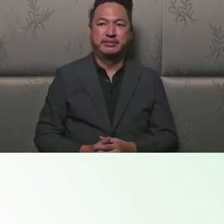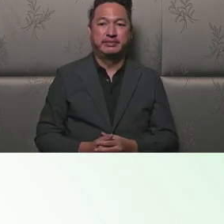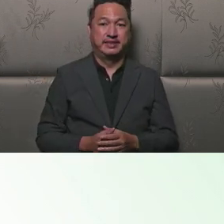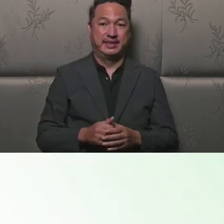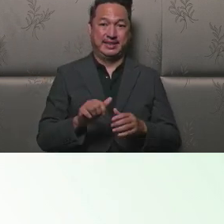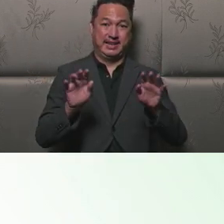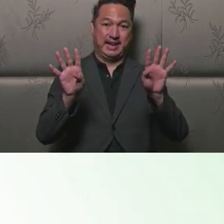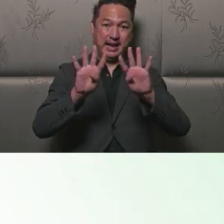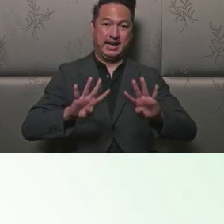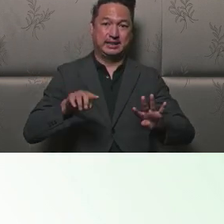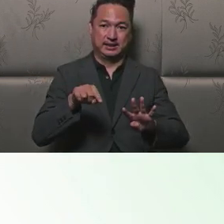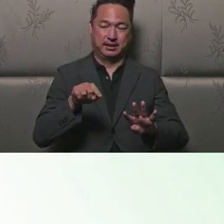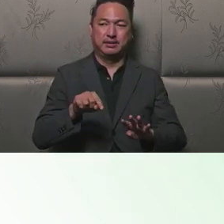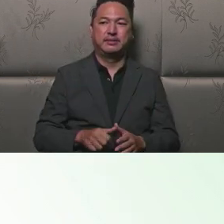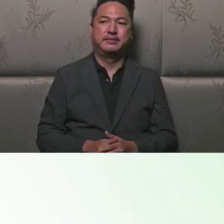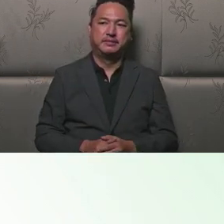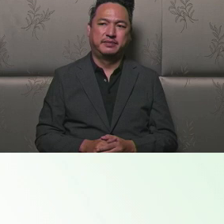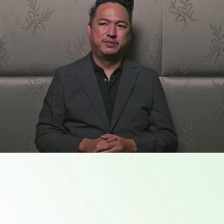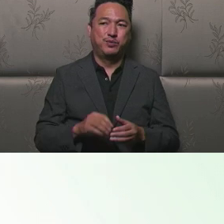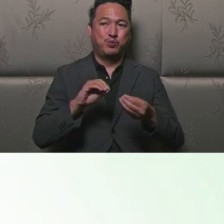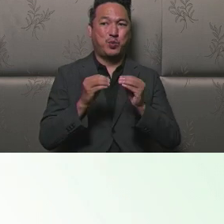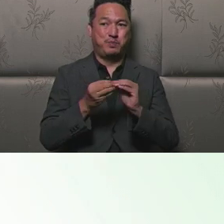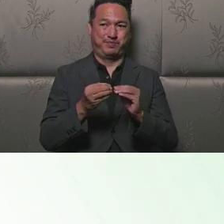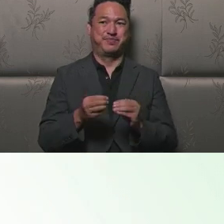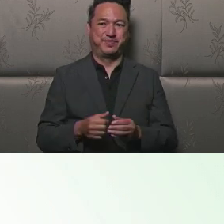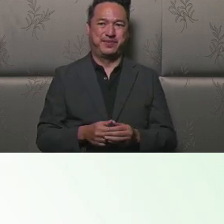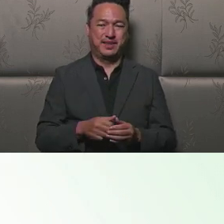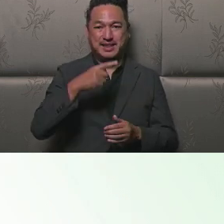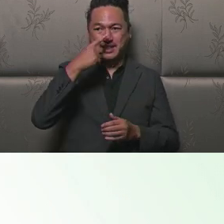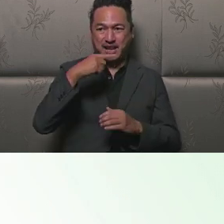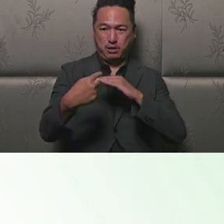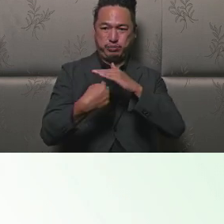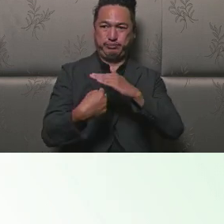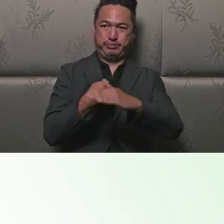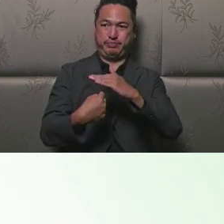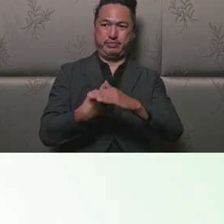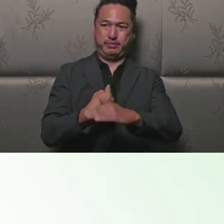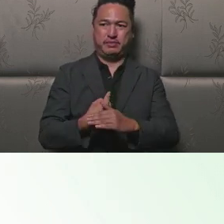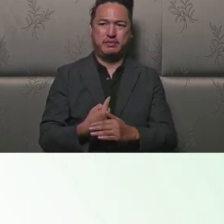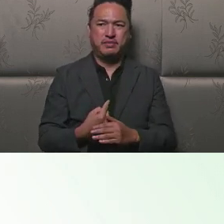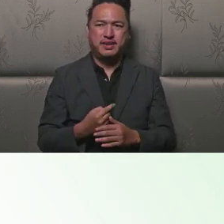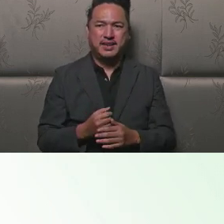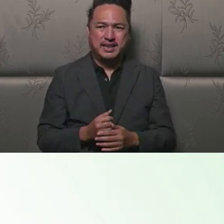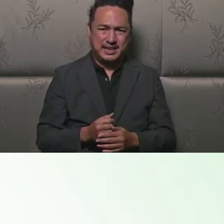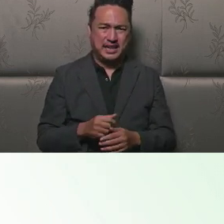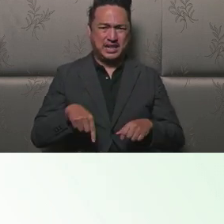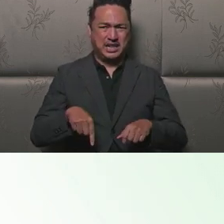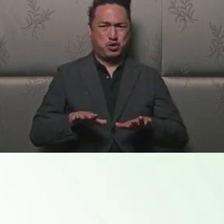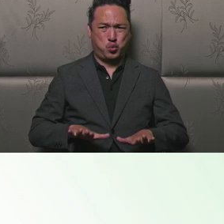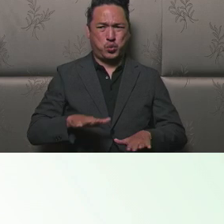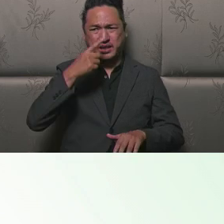the Myanmar situation. These are decades-old conflicts. We're talking about people that are third and